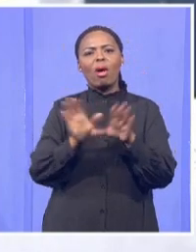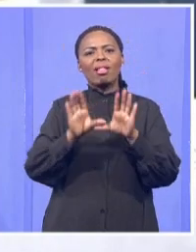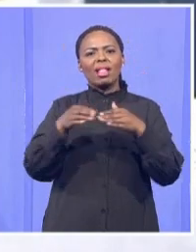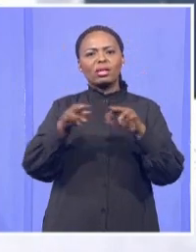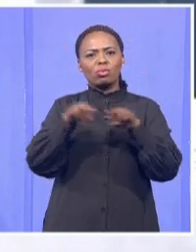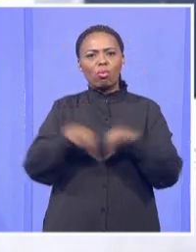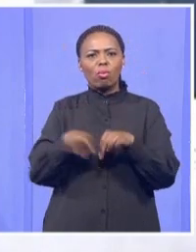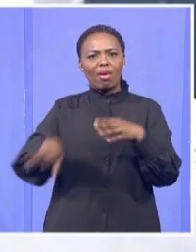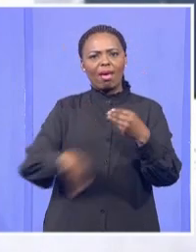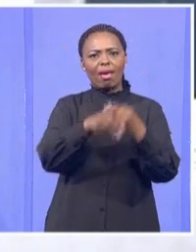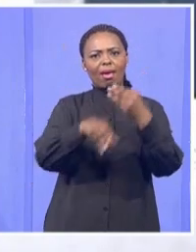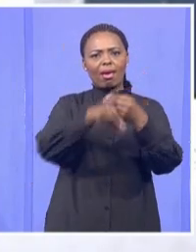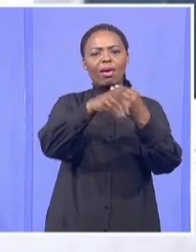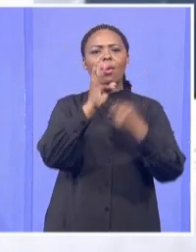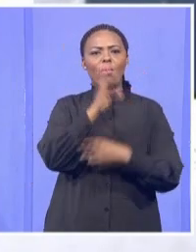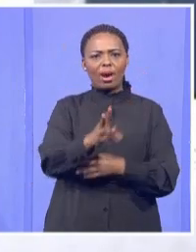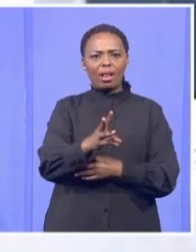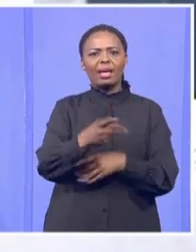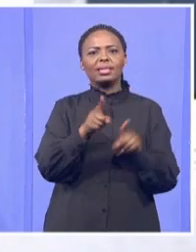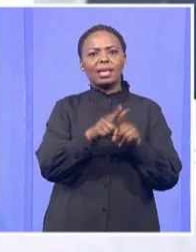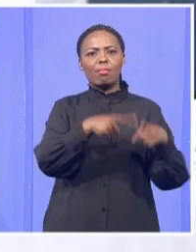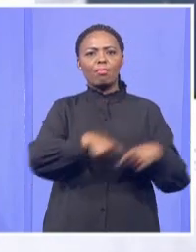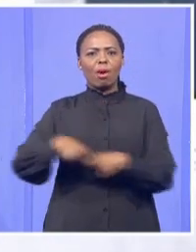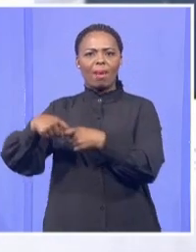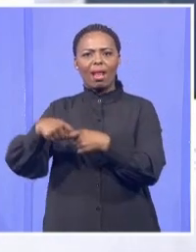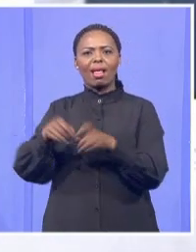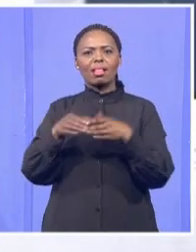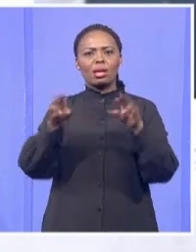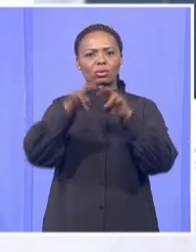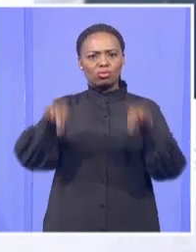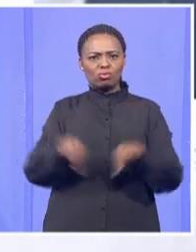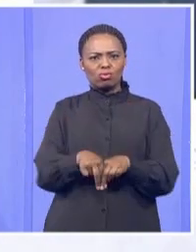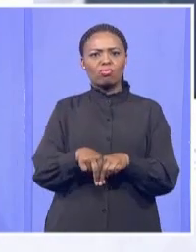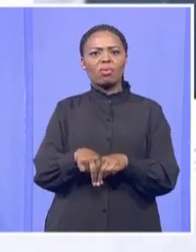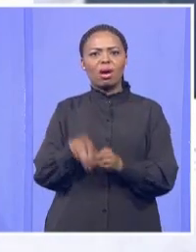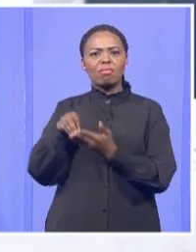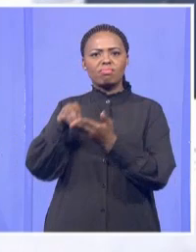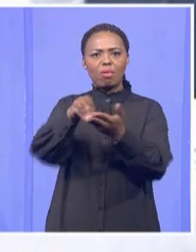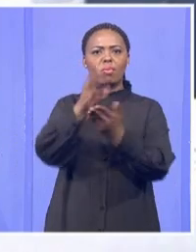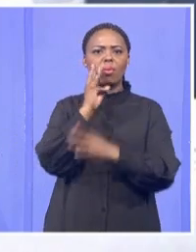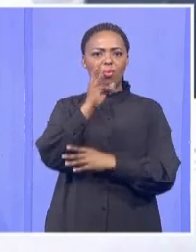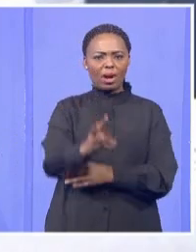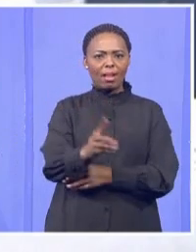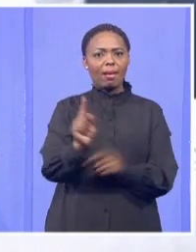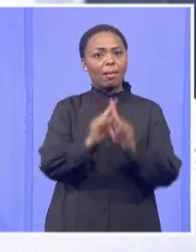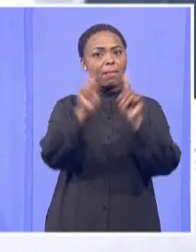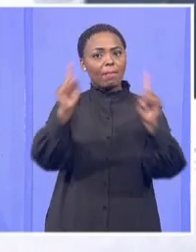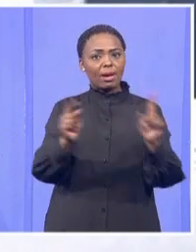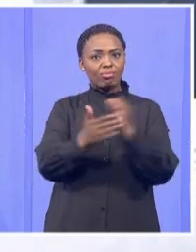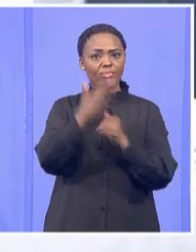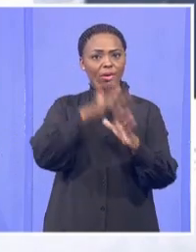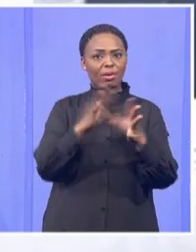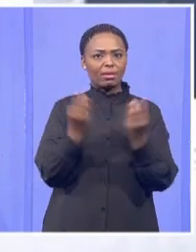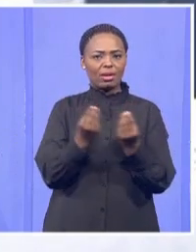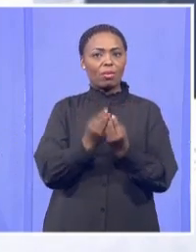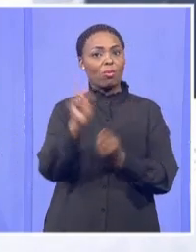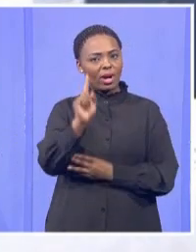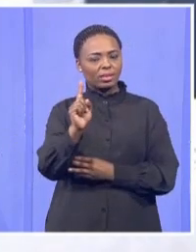We are also putting the mobile classrooms as an interim measure. But the key thing there is to build, is to build a new